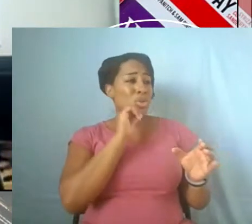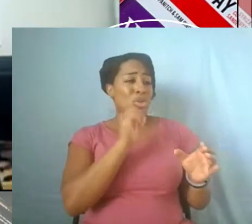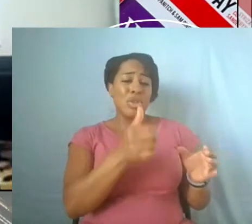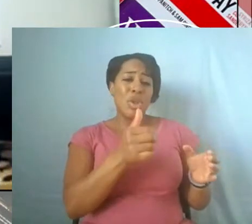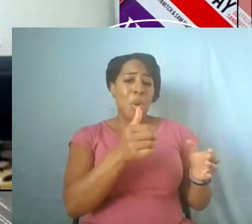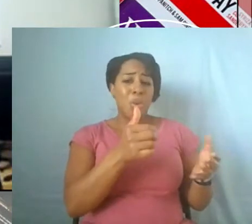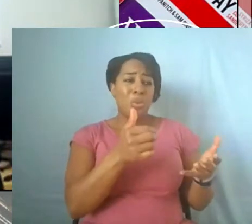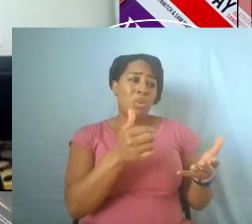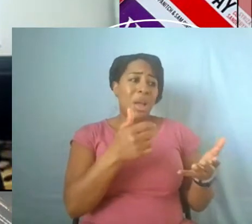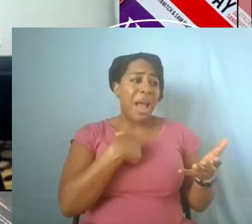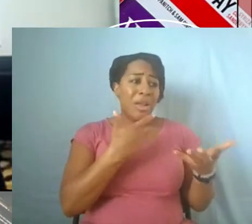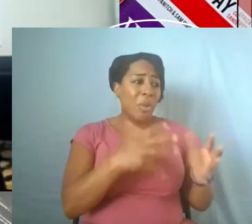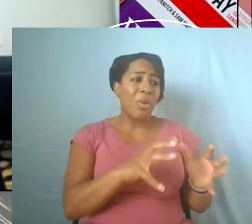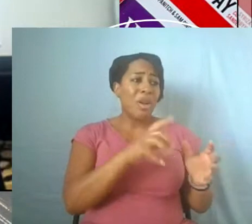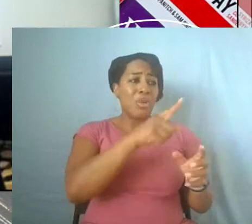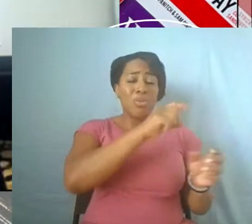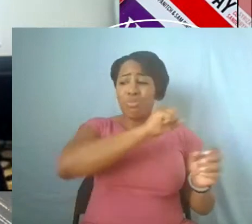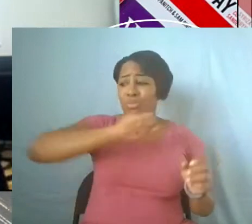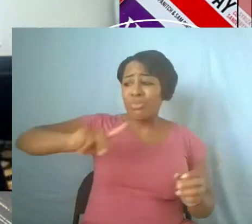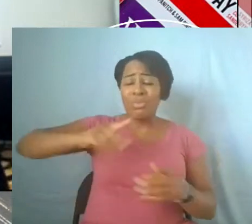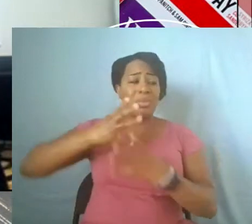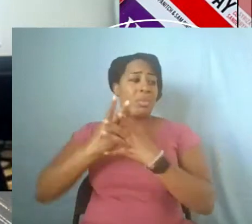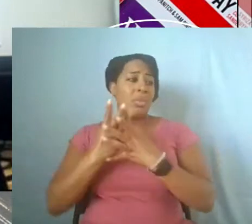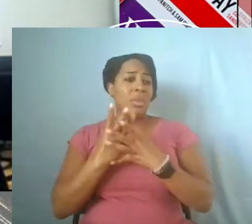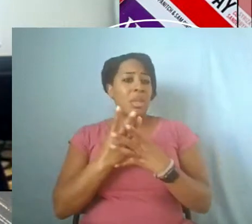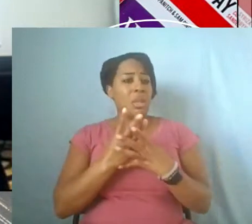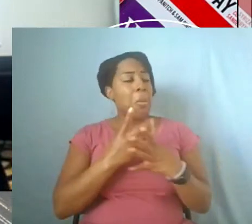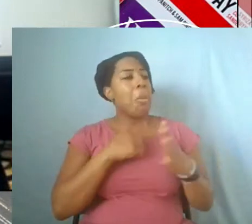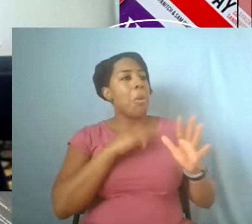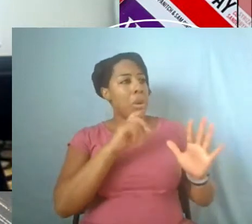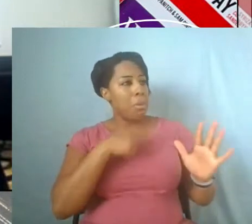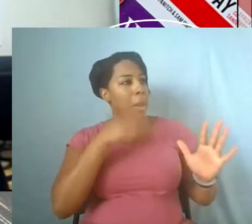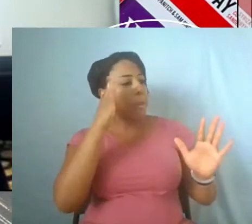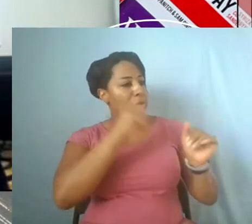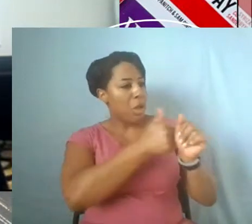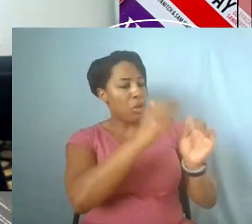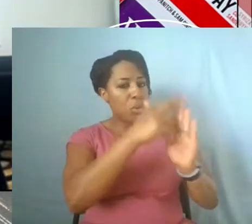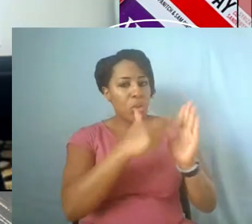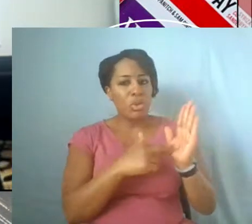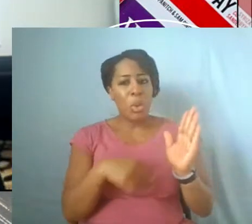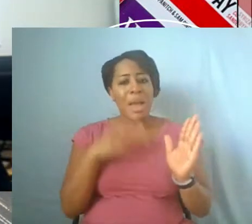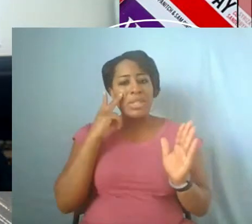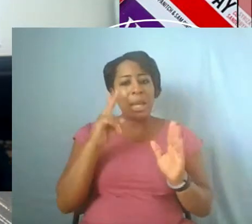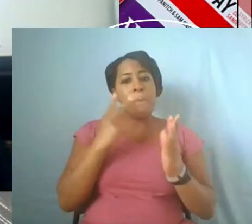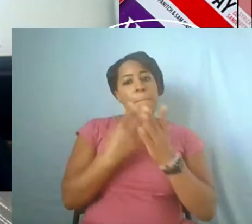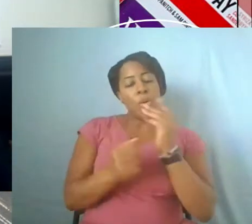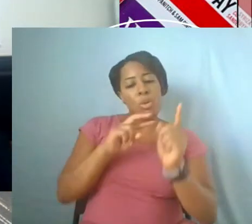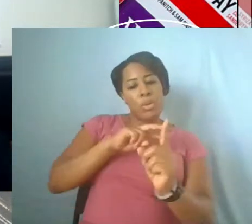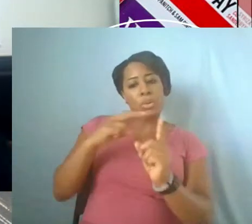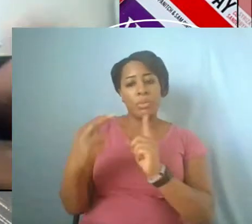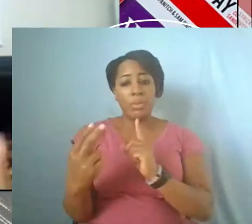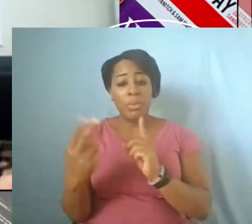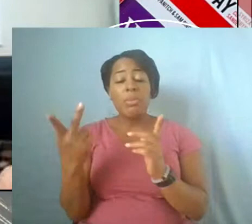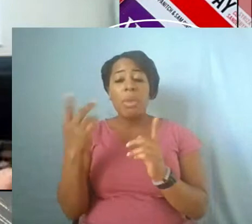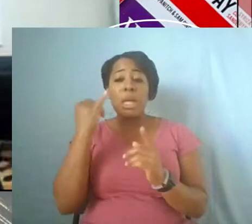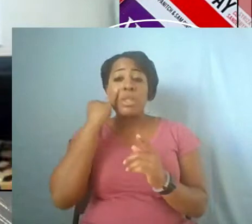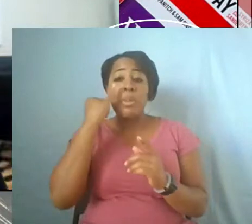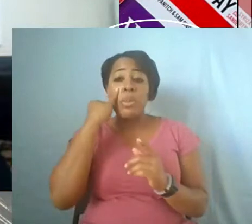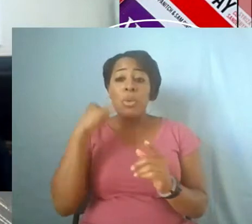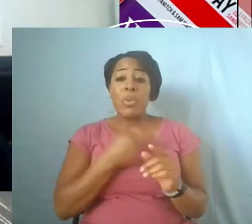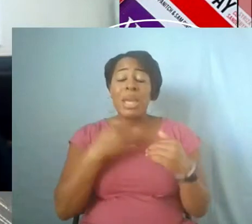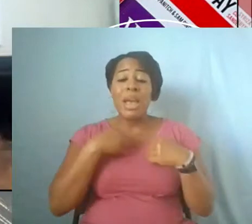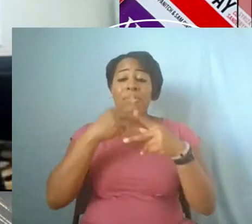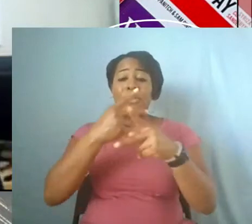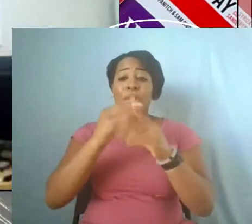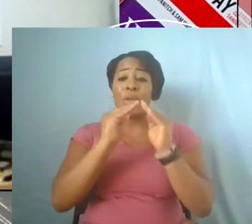seen both sides. But what if we had community caretakers who, when the person comes out of